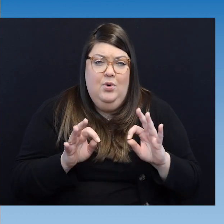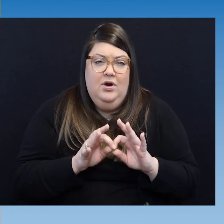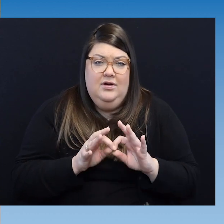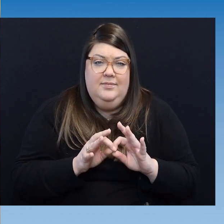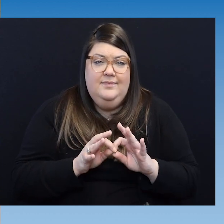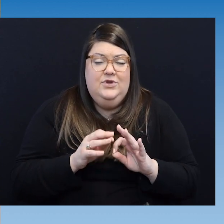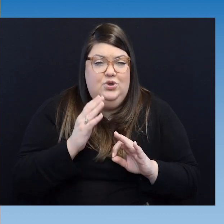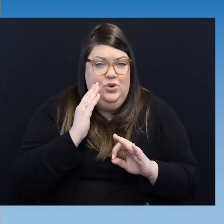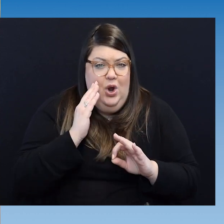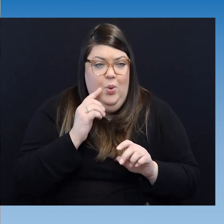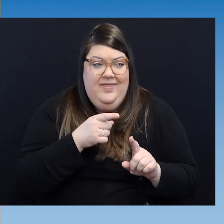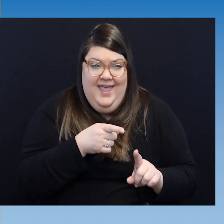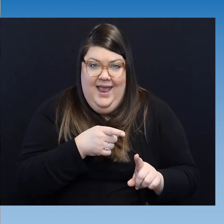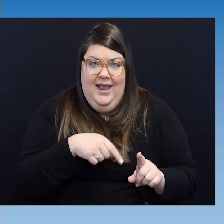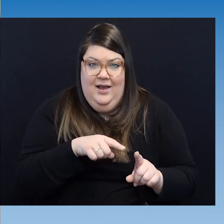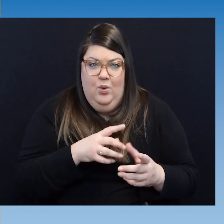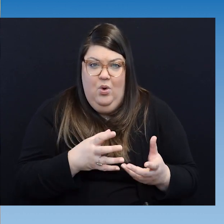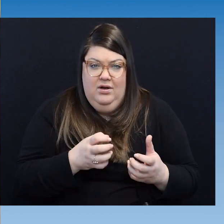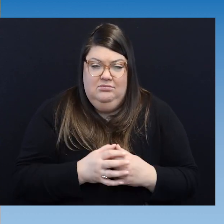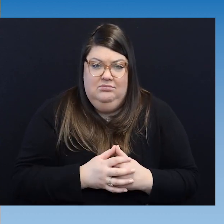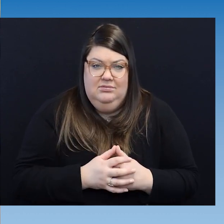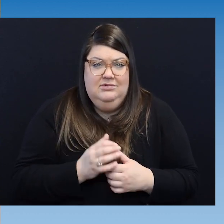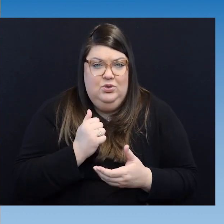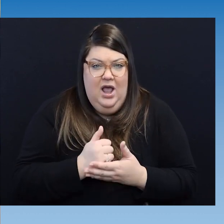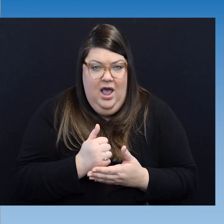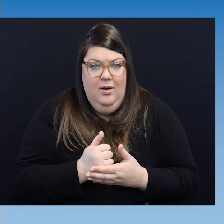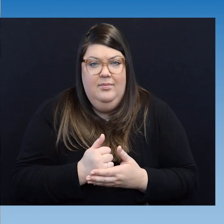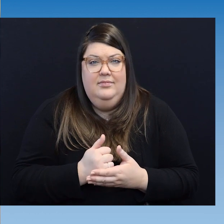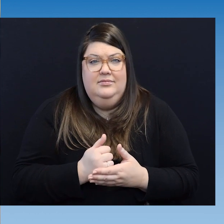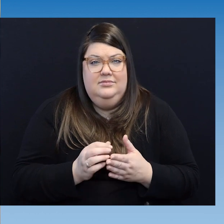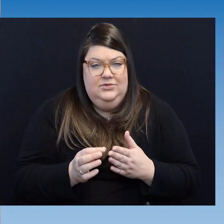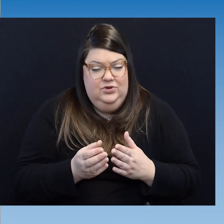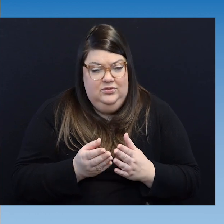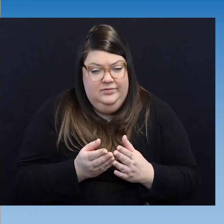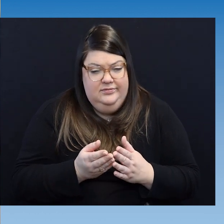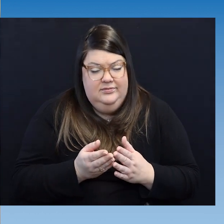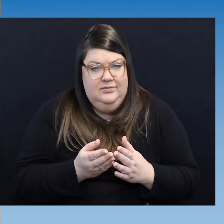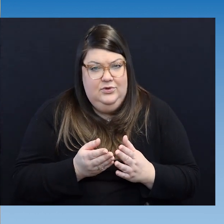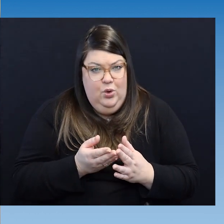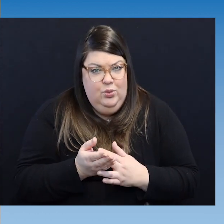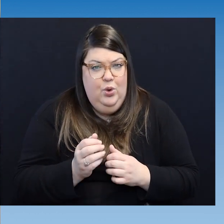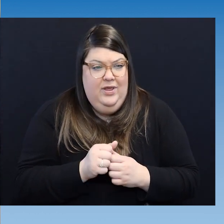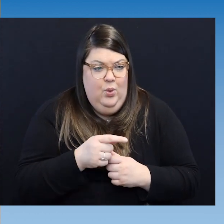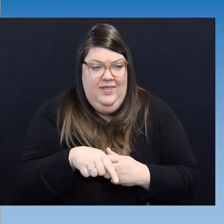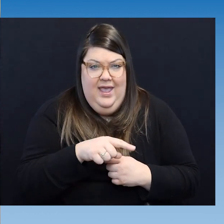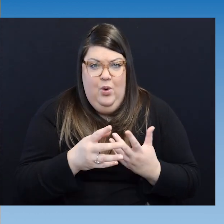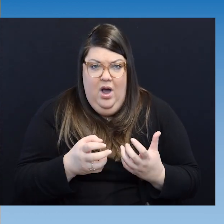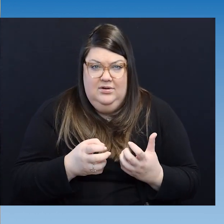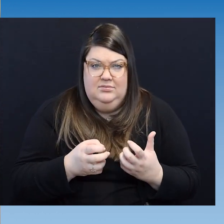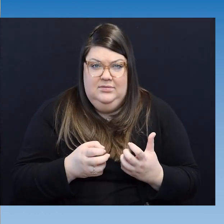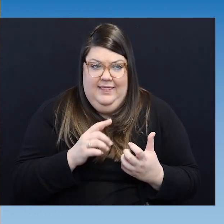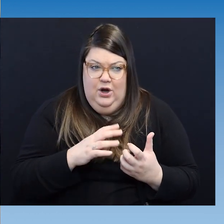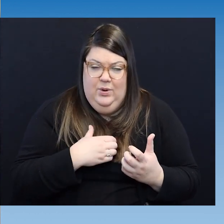to know what they want and to help follow out their what it is that they want, their wishes. That, I mean,